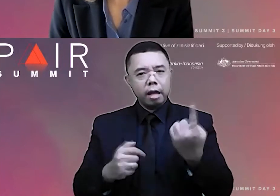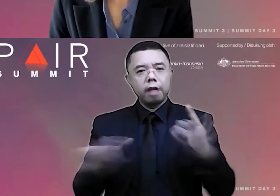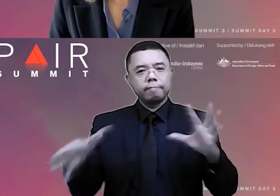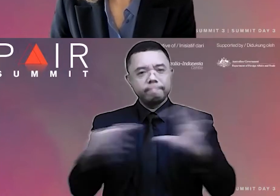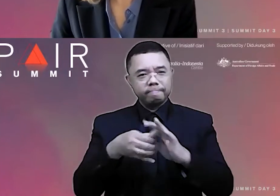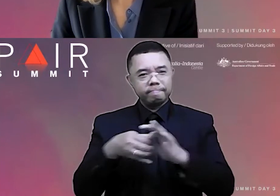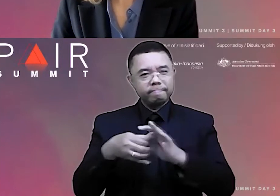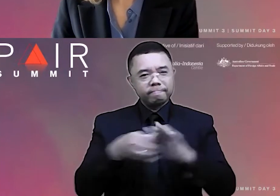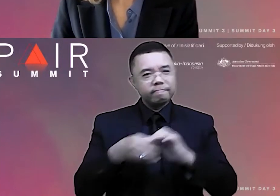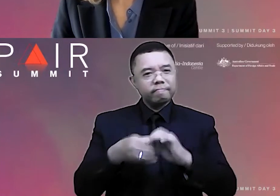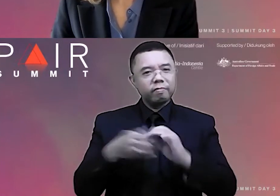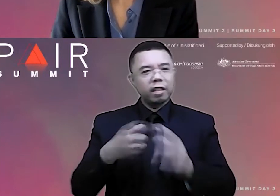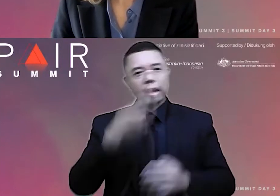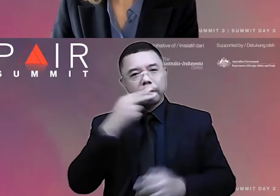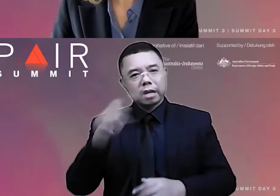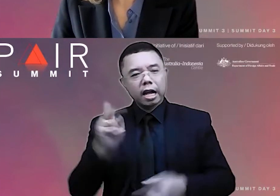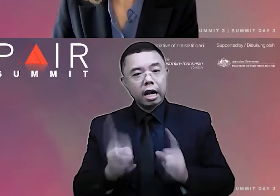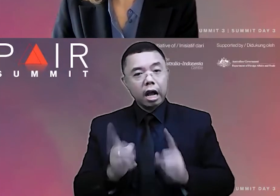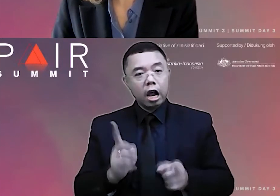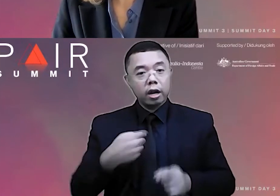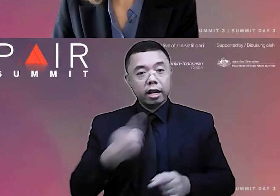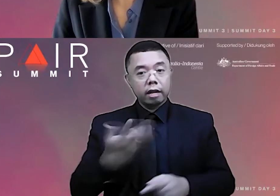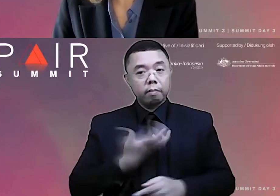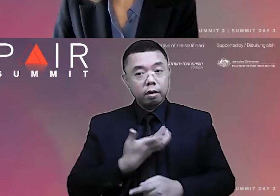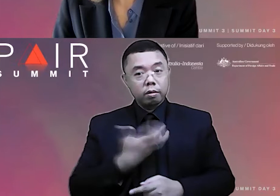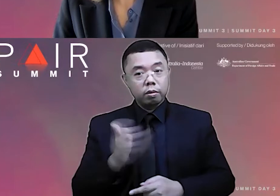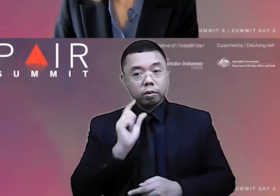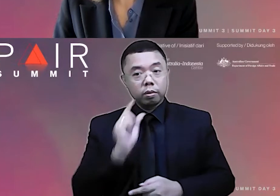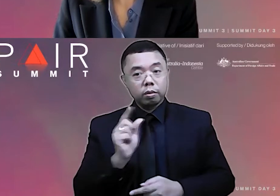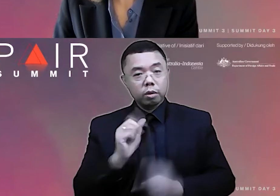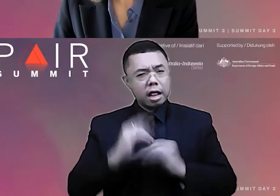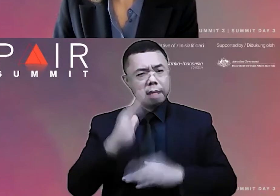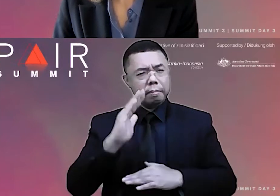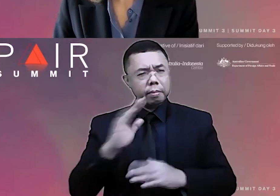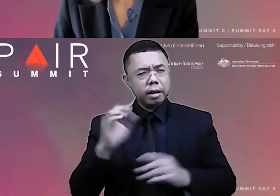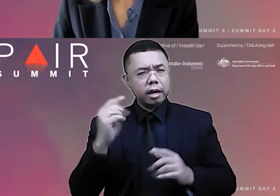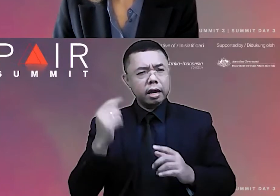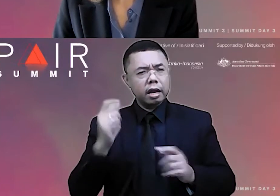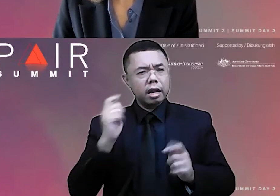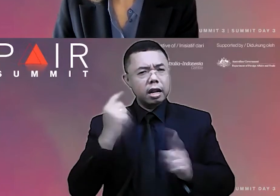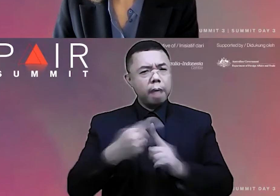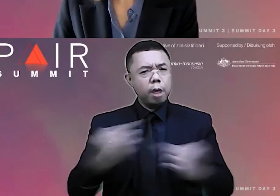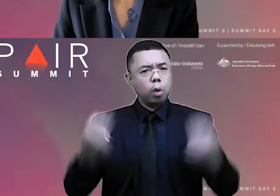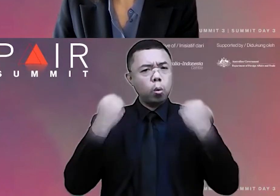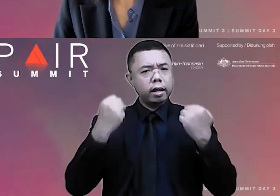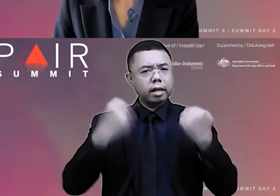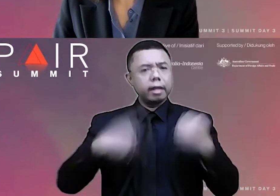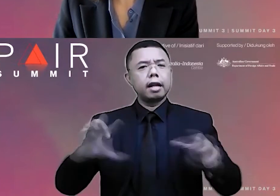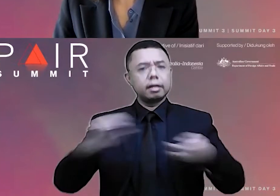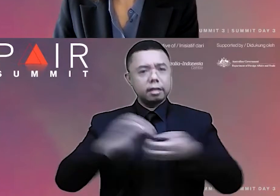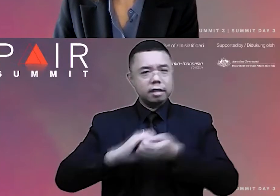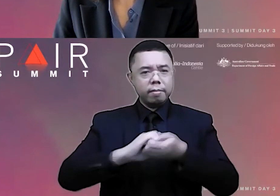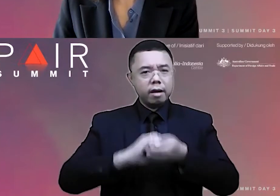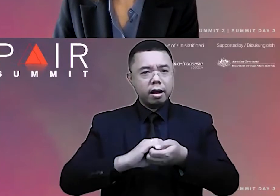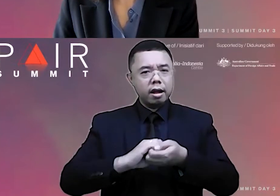to make it stronger, then we will have to work together. This year itself, we work with the government and private sectors to